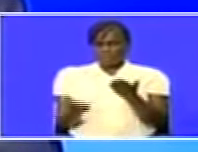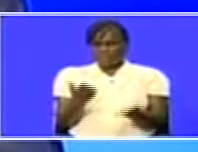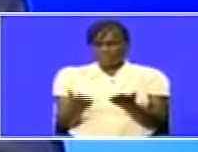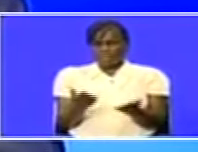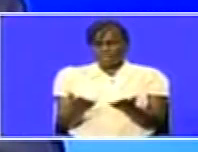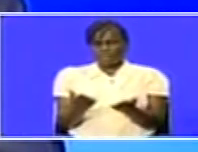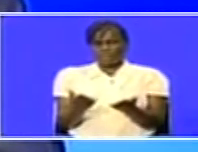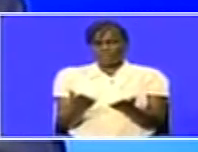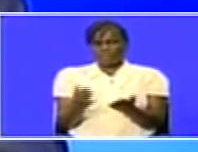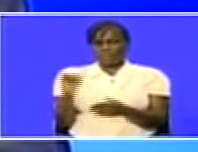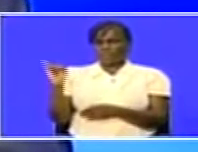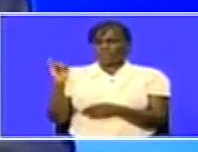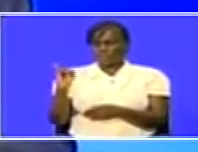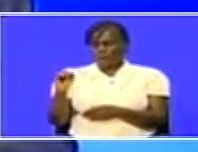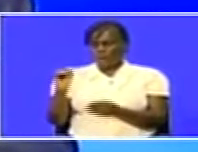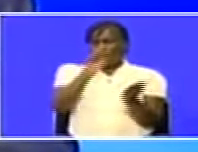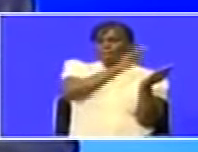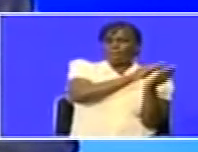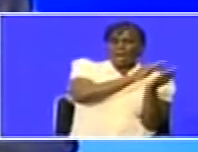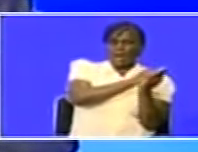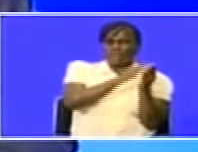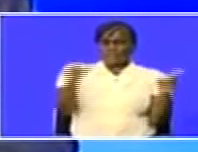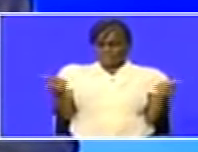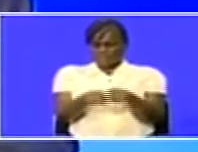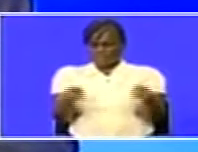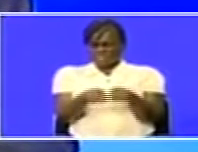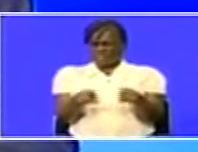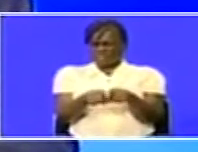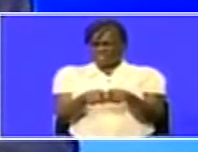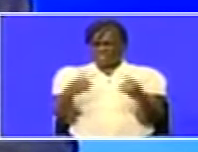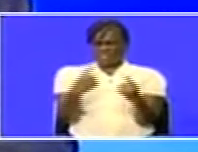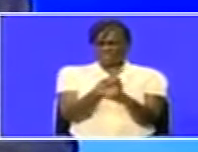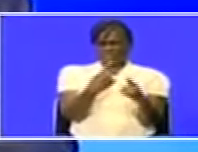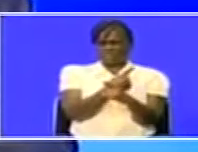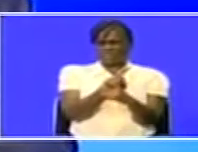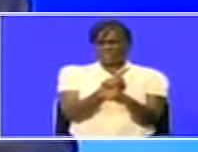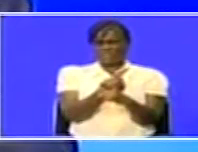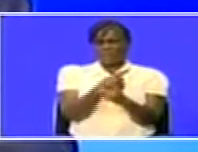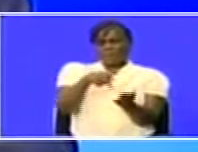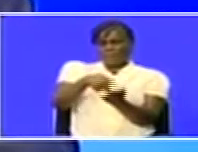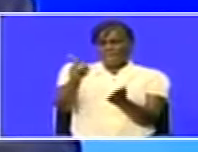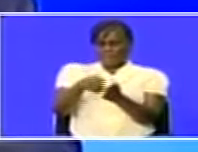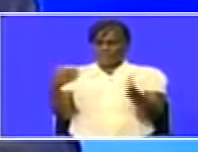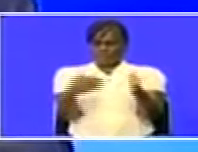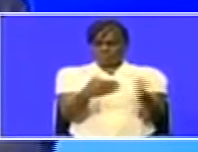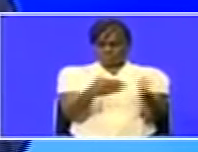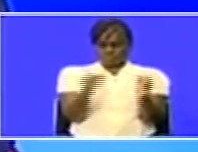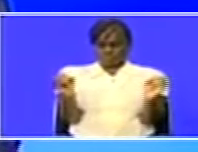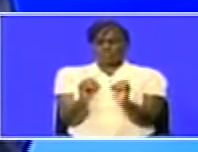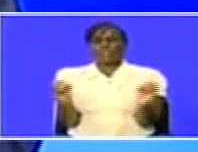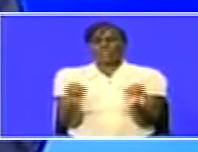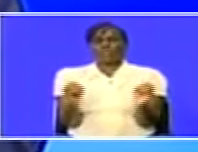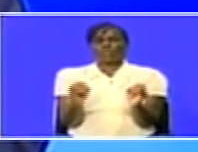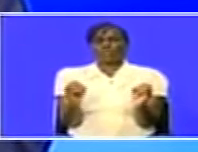from Imperial Bank customers with another, as a court in Mombasa stopped Imperial Bank from paying depositors until a